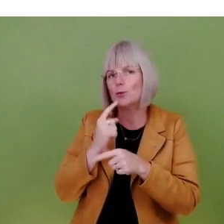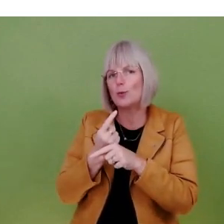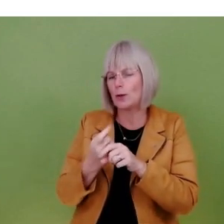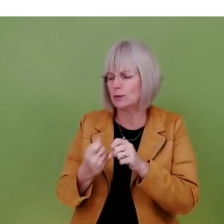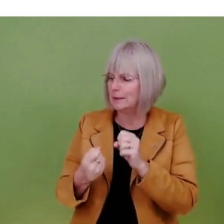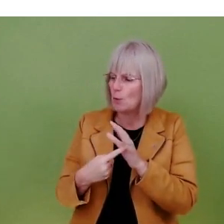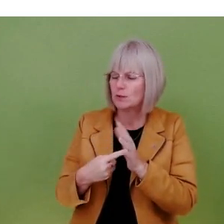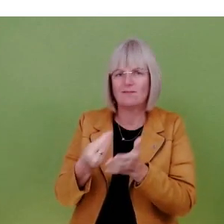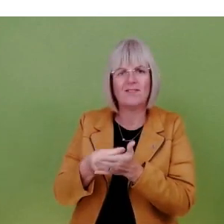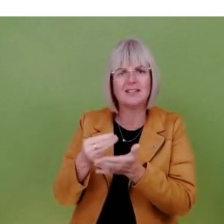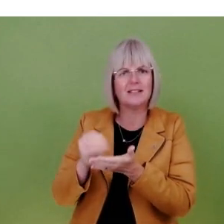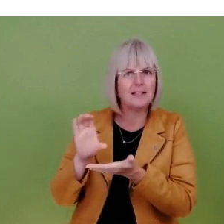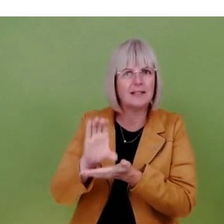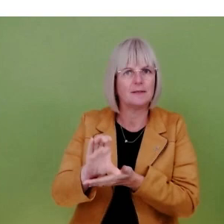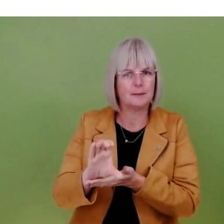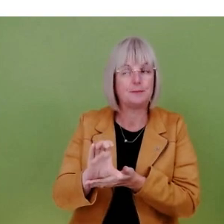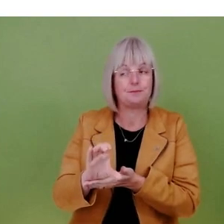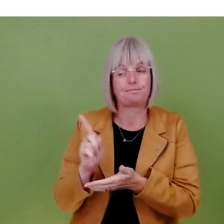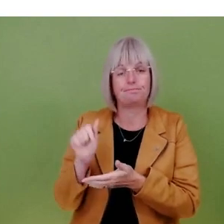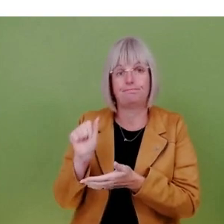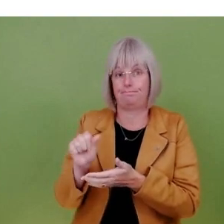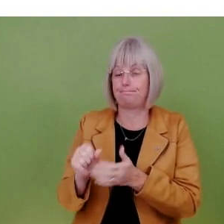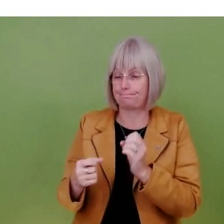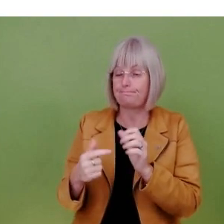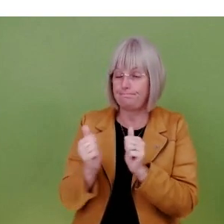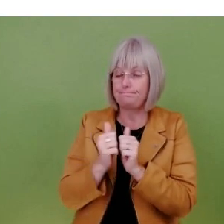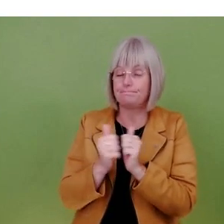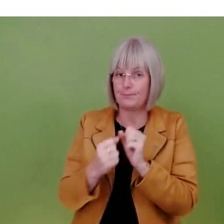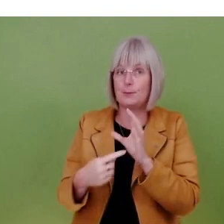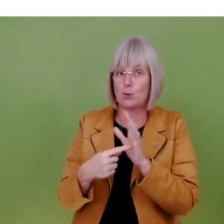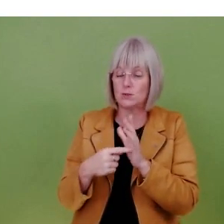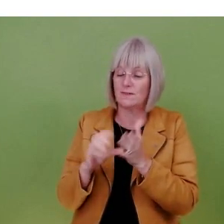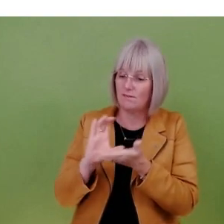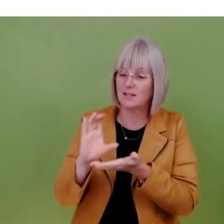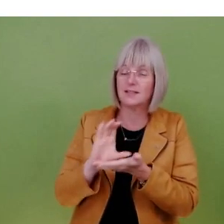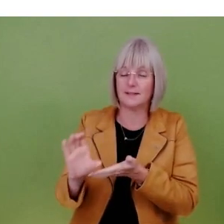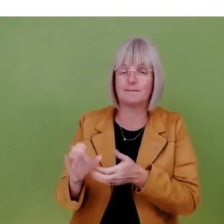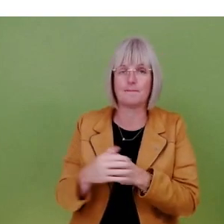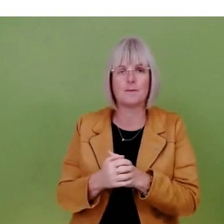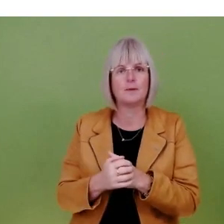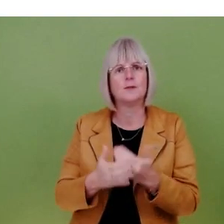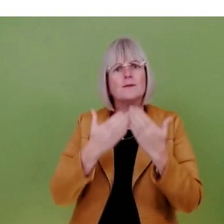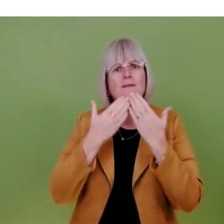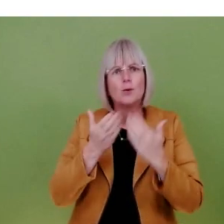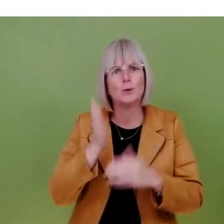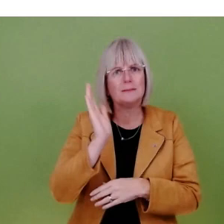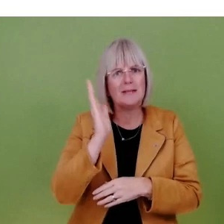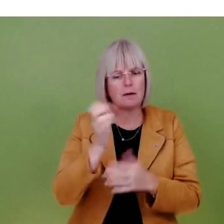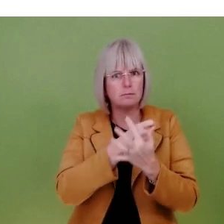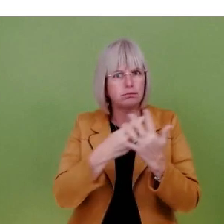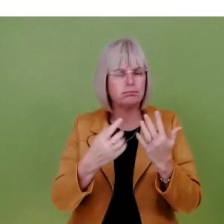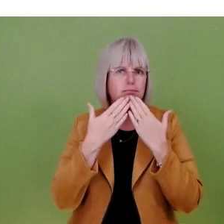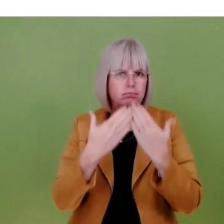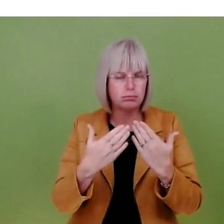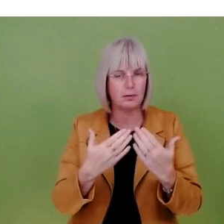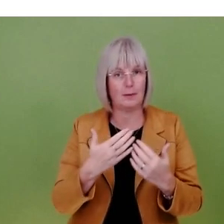being maximised is so important. So thank you to all our speakers, and now I would like to invite each one of our speakers to